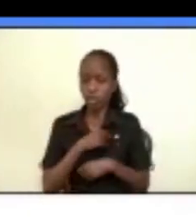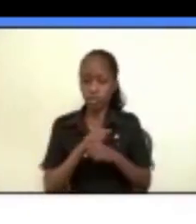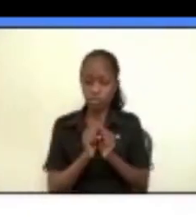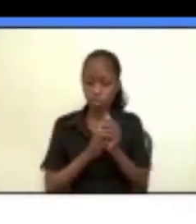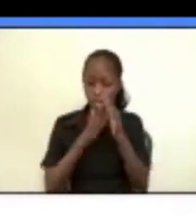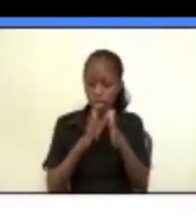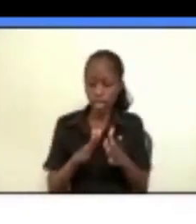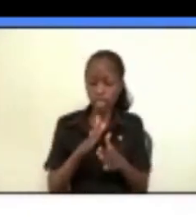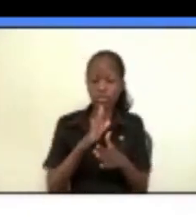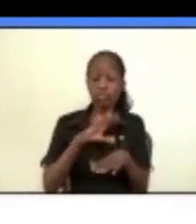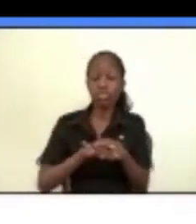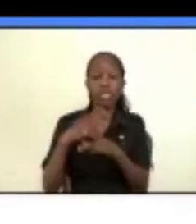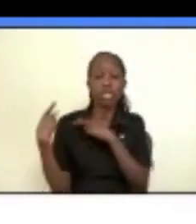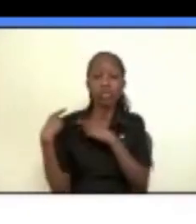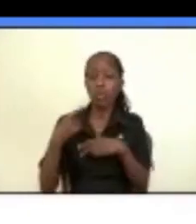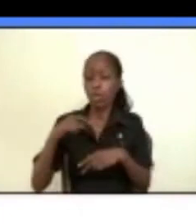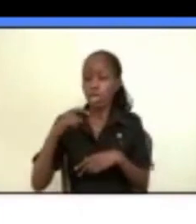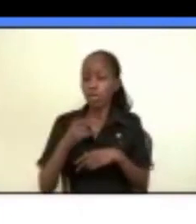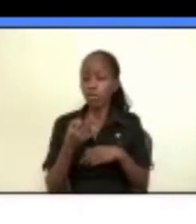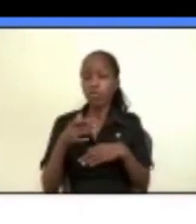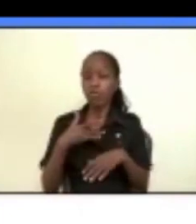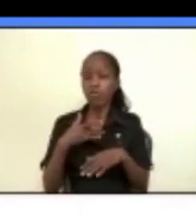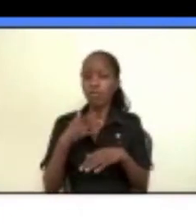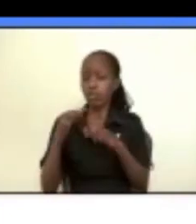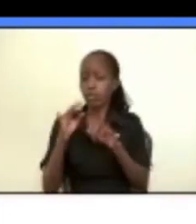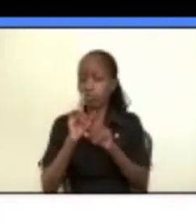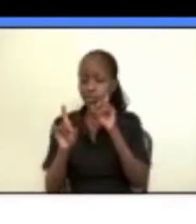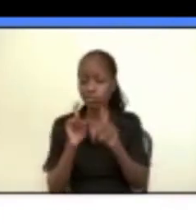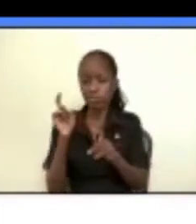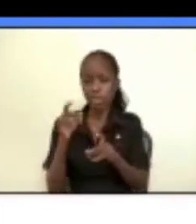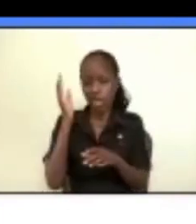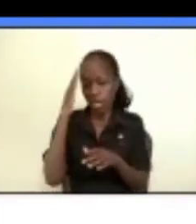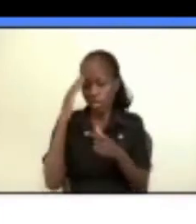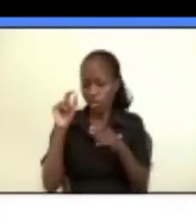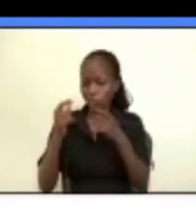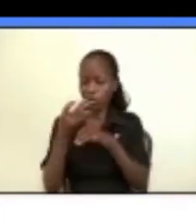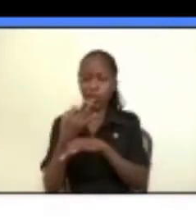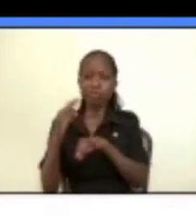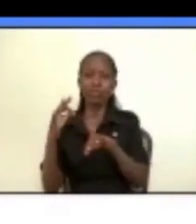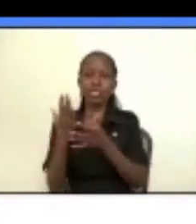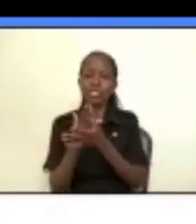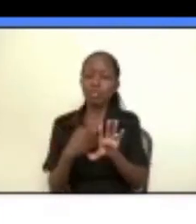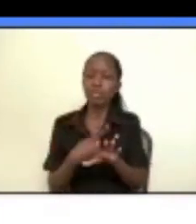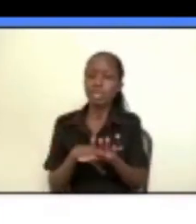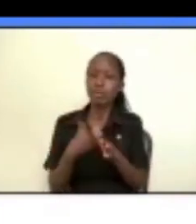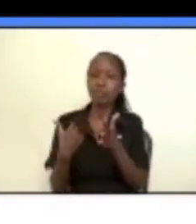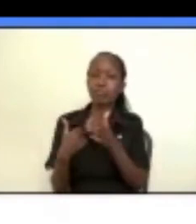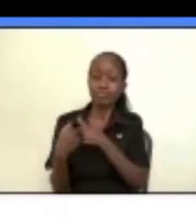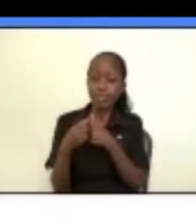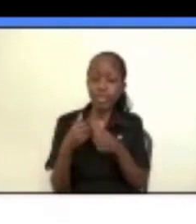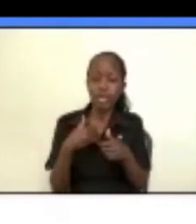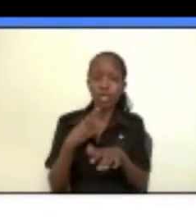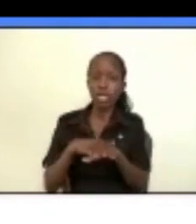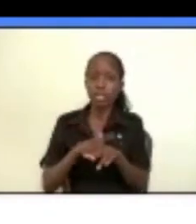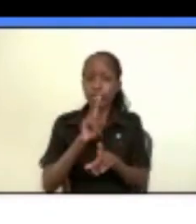to feel free to ask questions. I know press freedom sometimes is a challenge depending on where it is that you are living. Asking questions, when we come